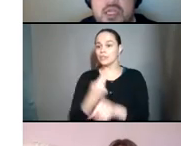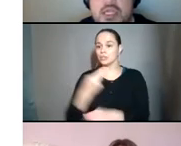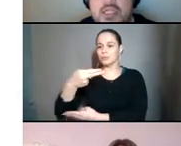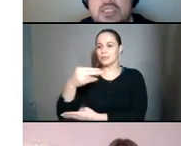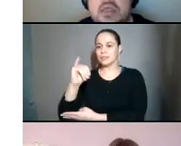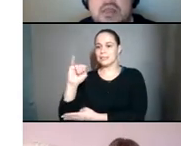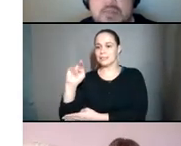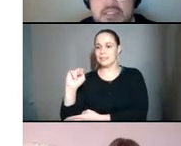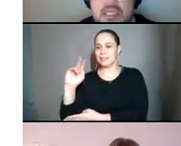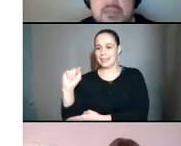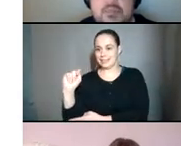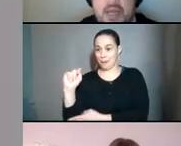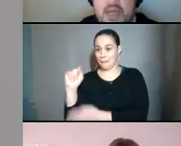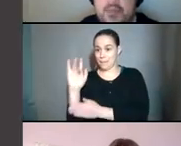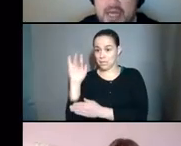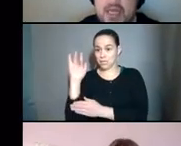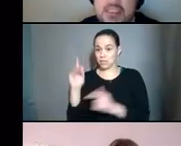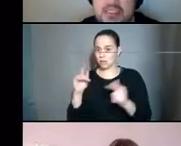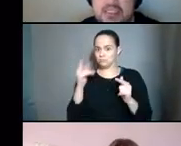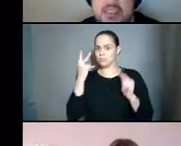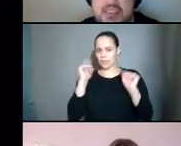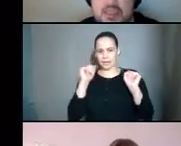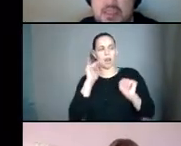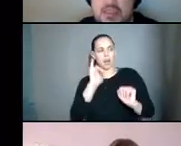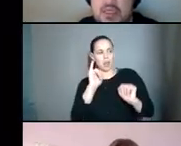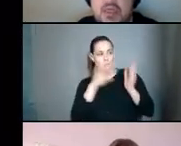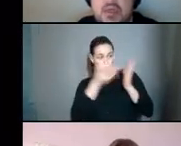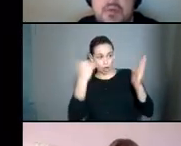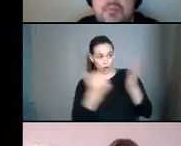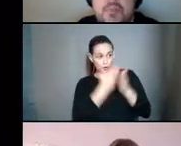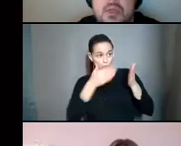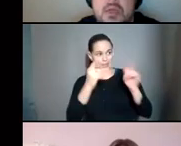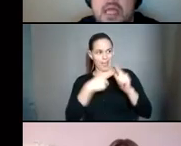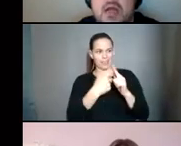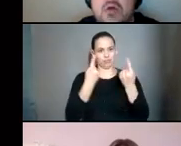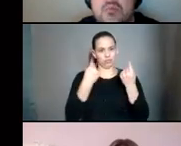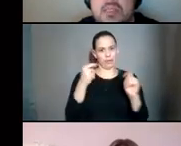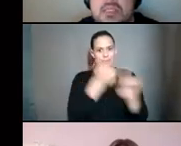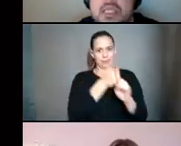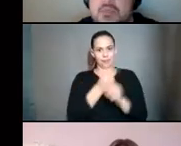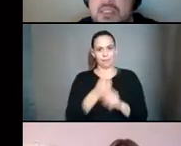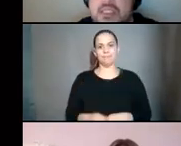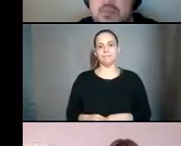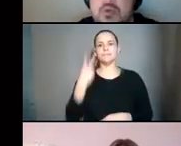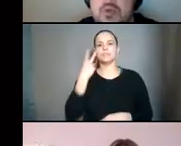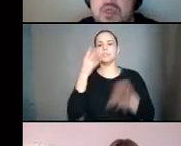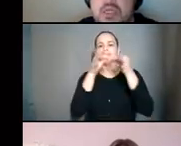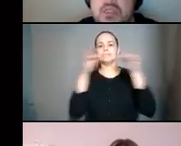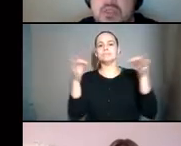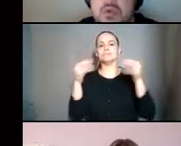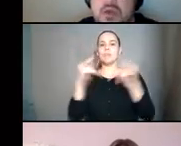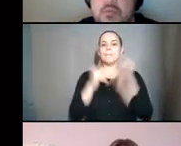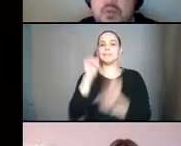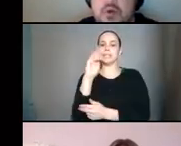and then ultimately apply it themselves. Build an array that represents the product of 49